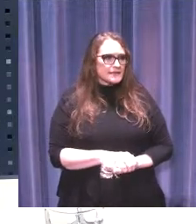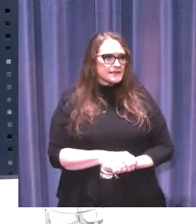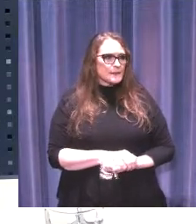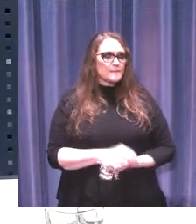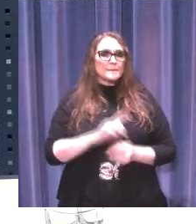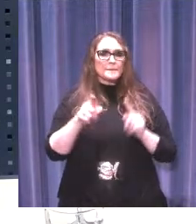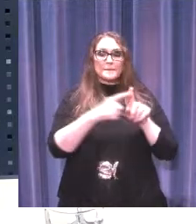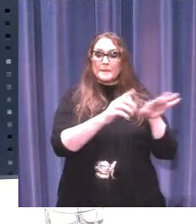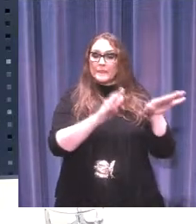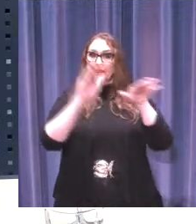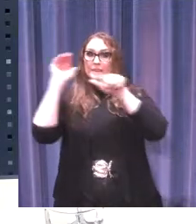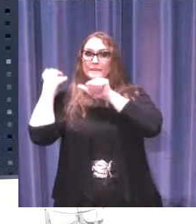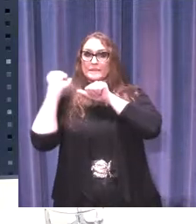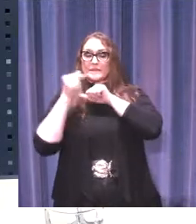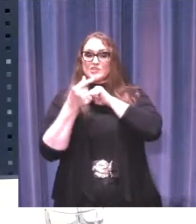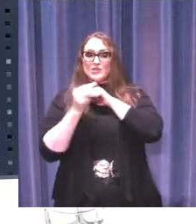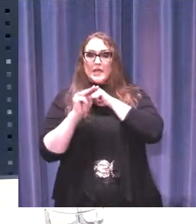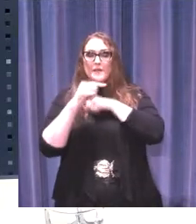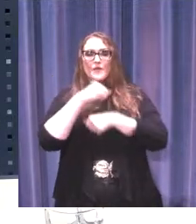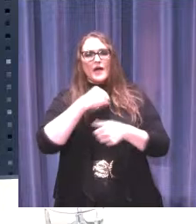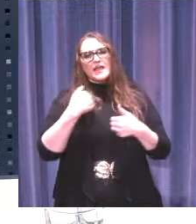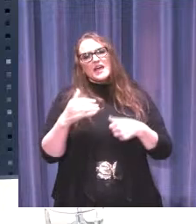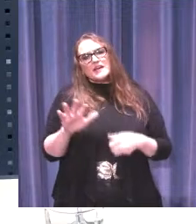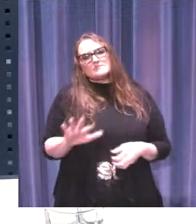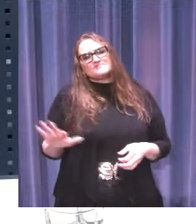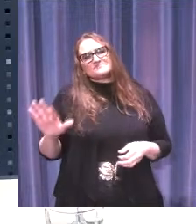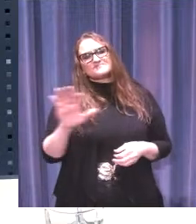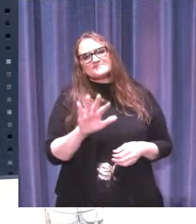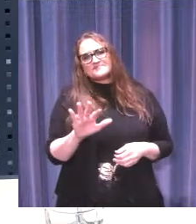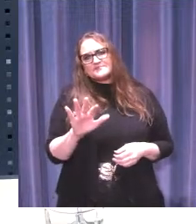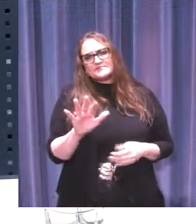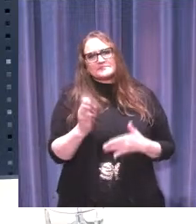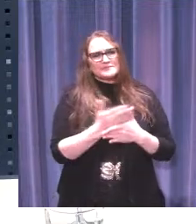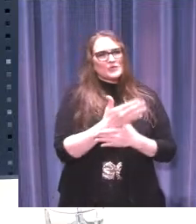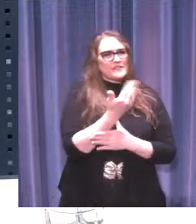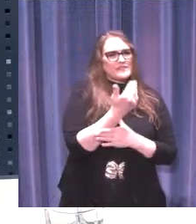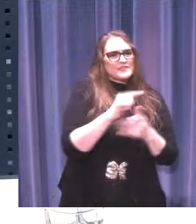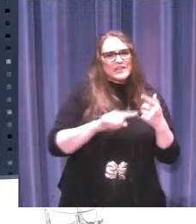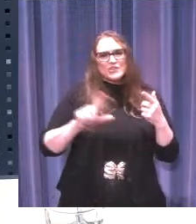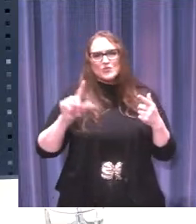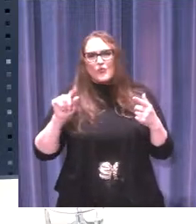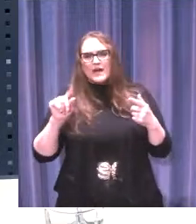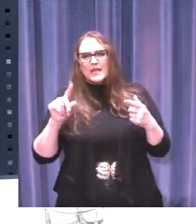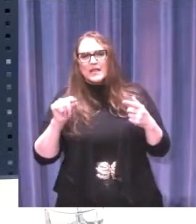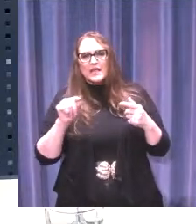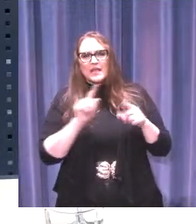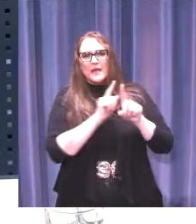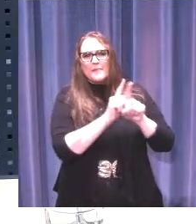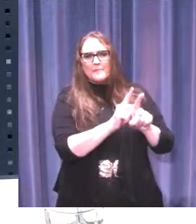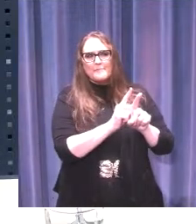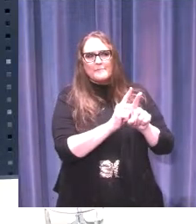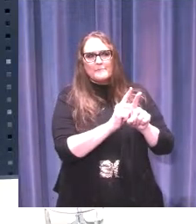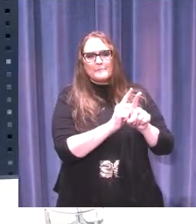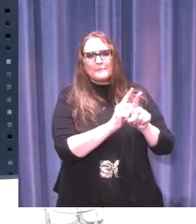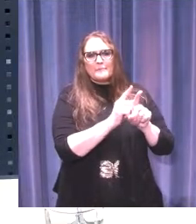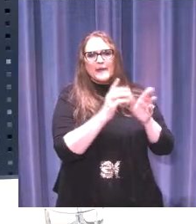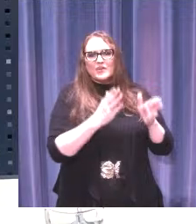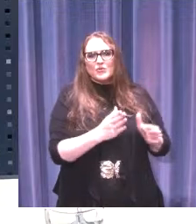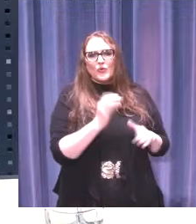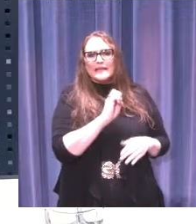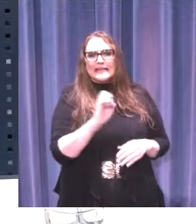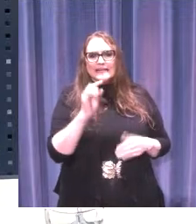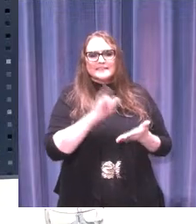departure from GM, I had roughly anywhere between 15 and 20 mentorees that I worked